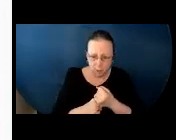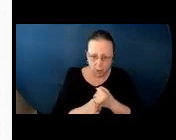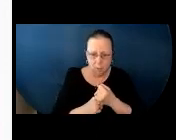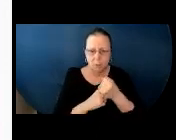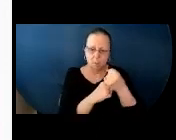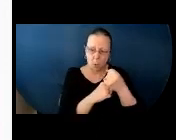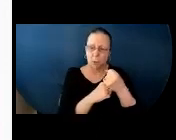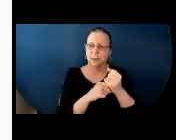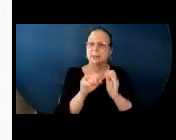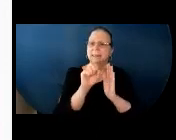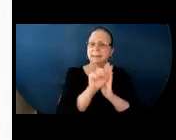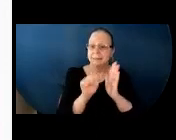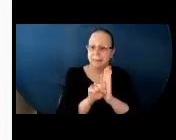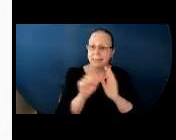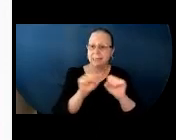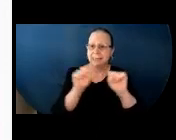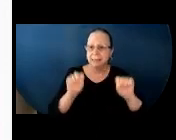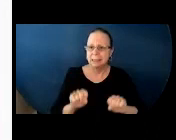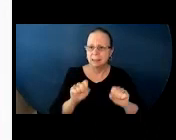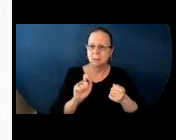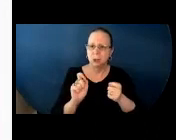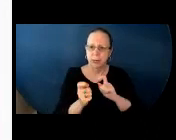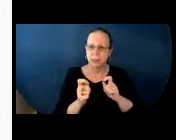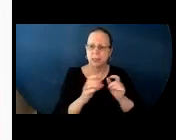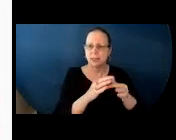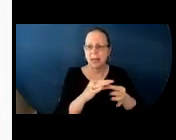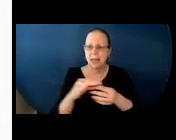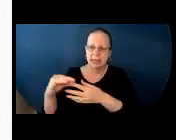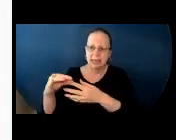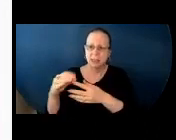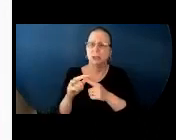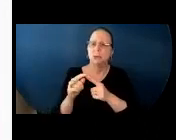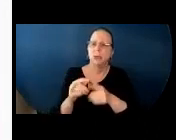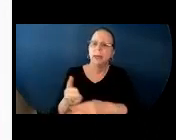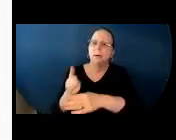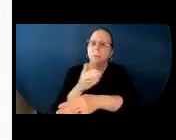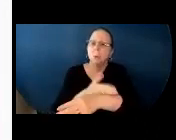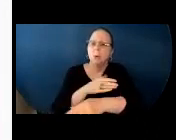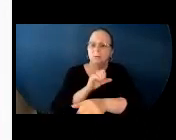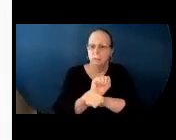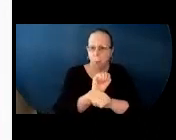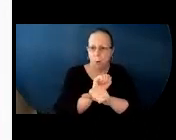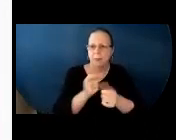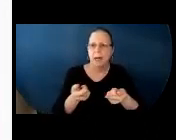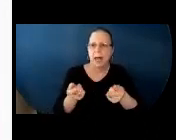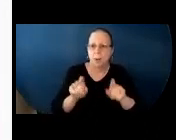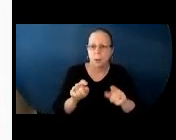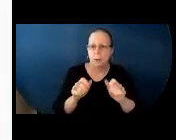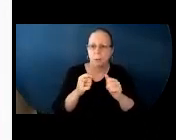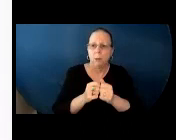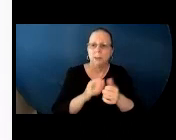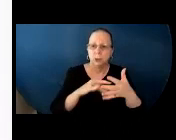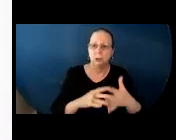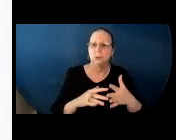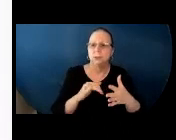state systems change that leads to improved employment outcomes for students with disabilities, including those with high